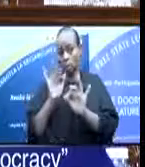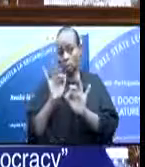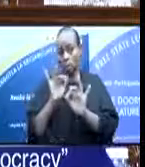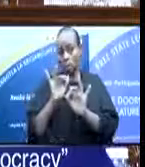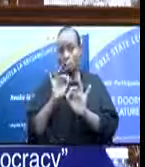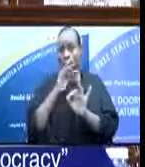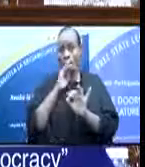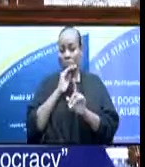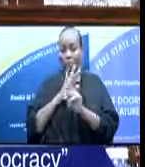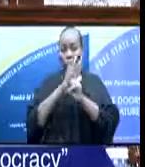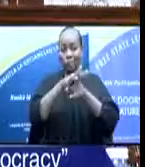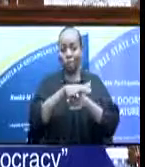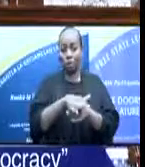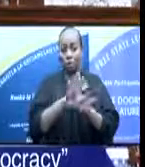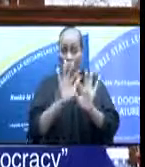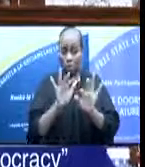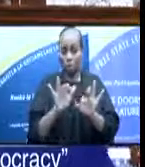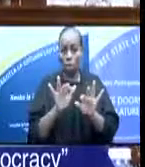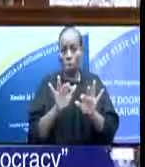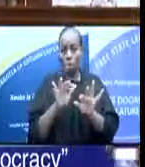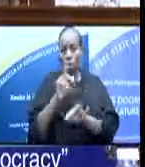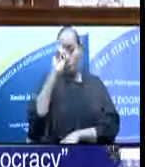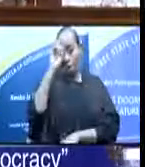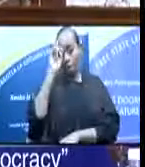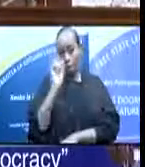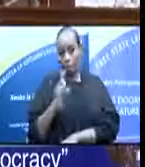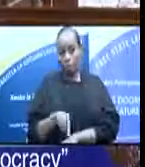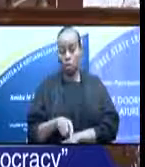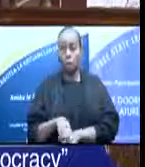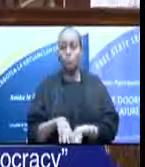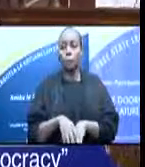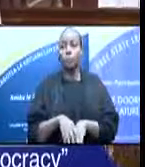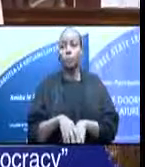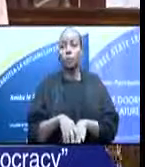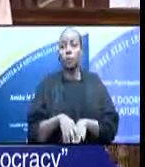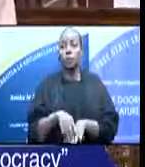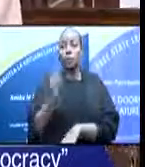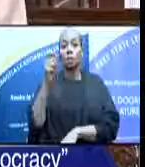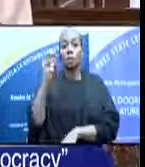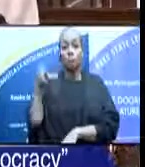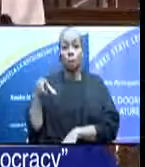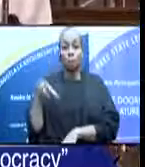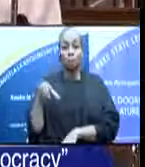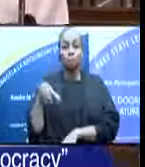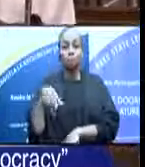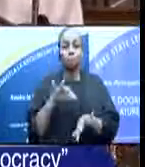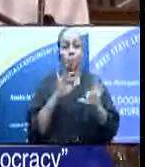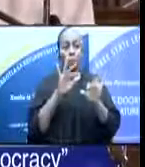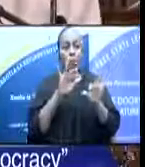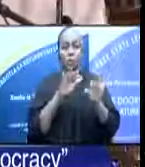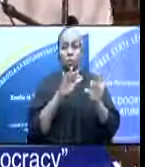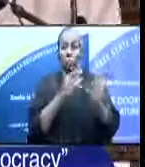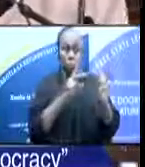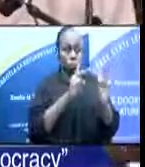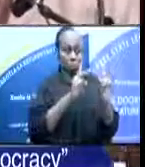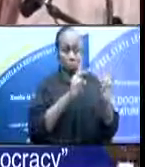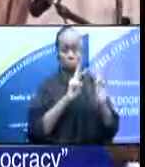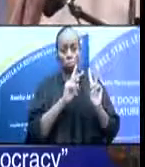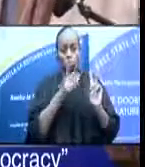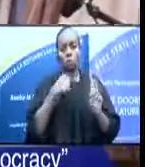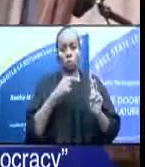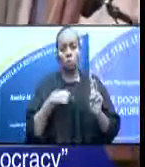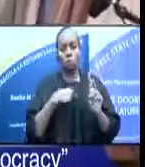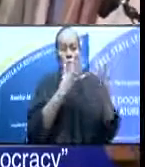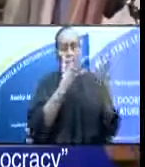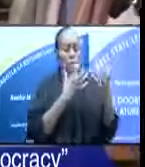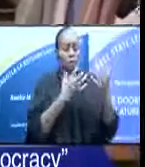and injustice. Honourable Speaker and guests, we support the budget that